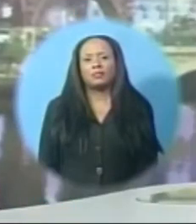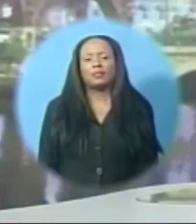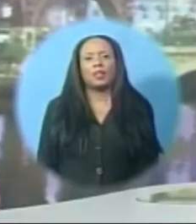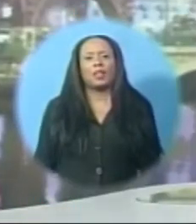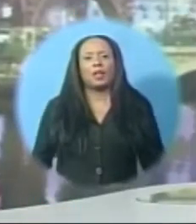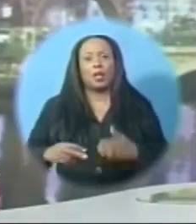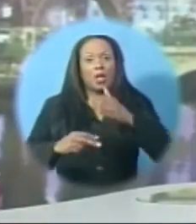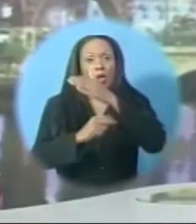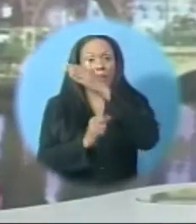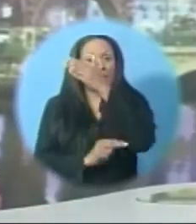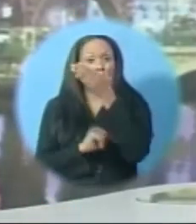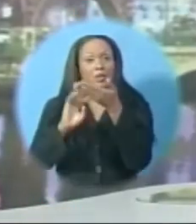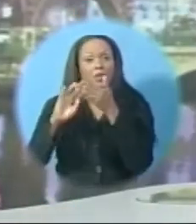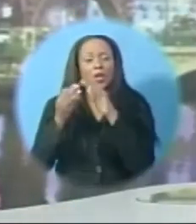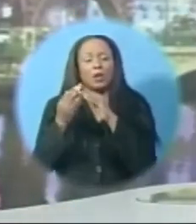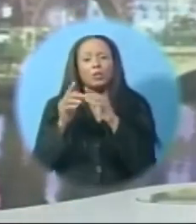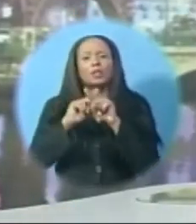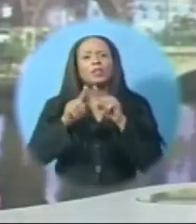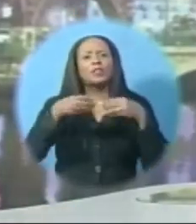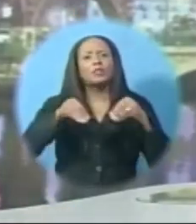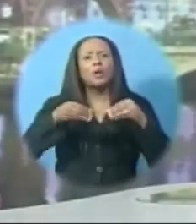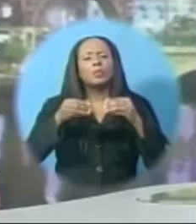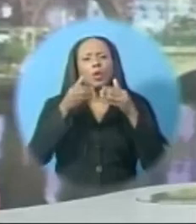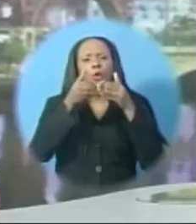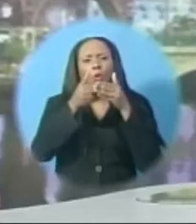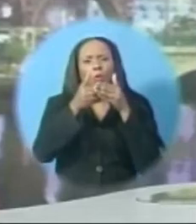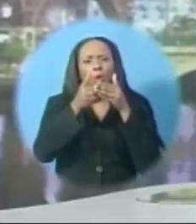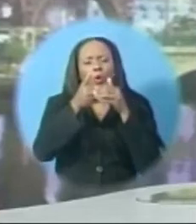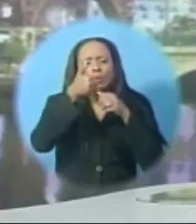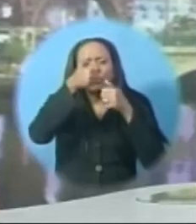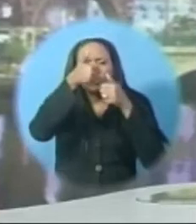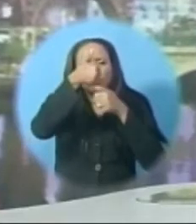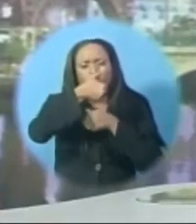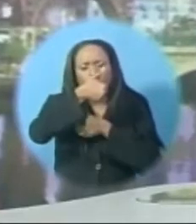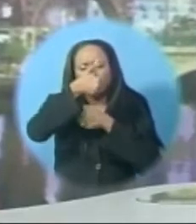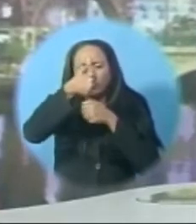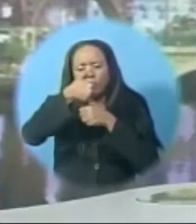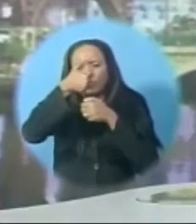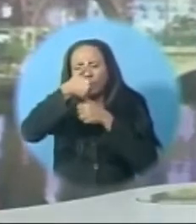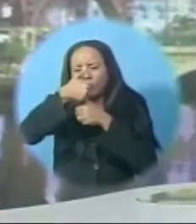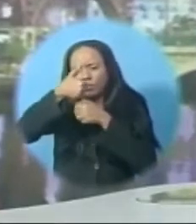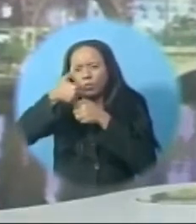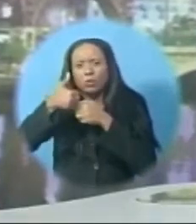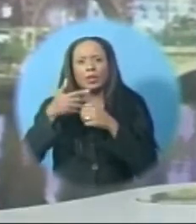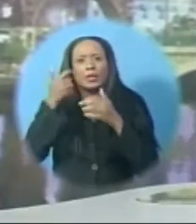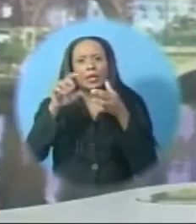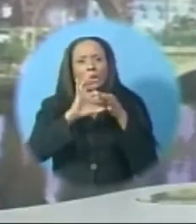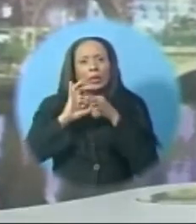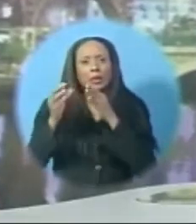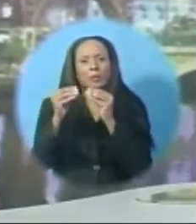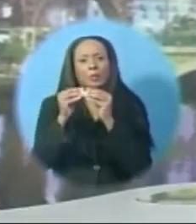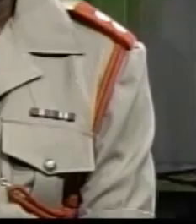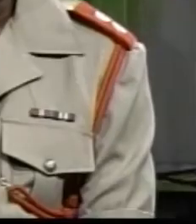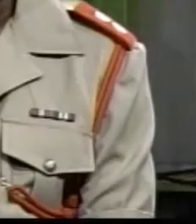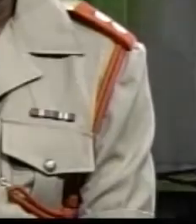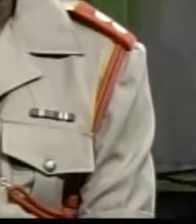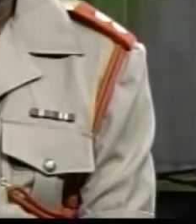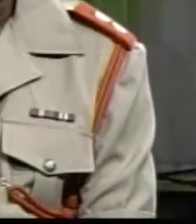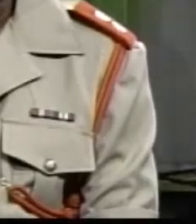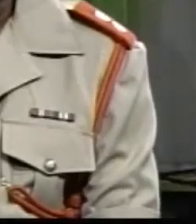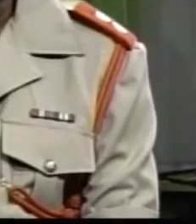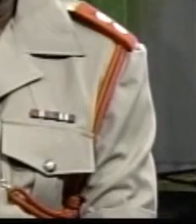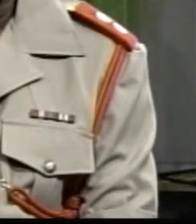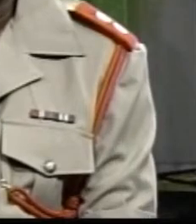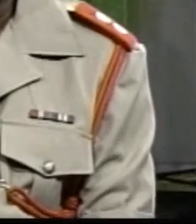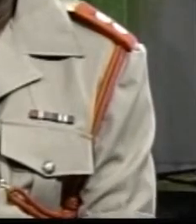close proximity of stores in Bridgetown, Mr. Patrick says there is need for greater collaboration. You cannot see